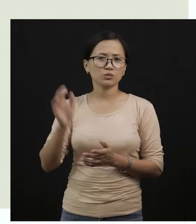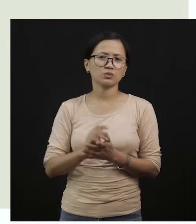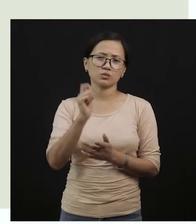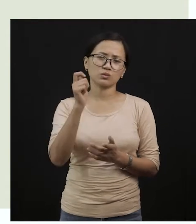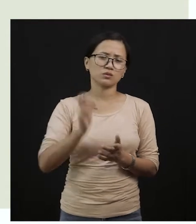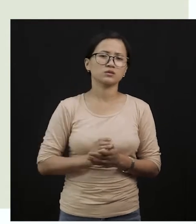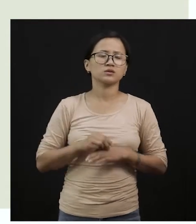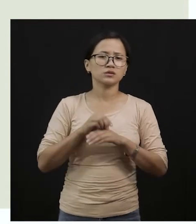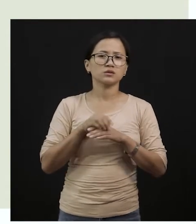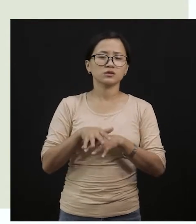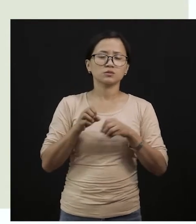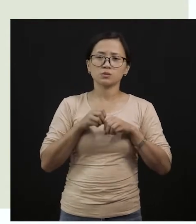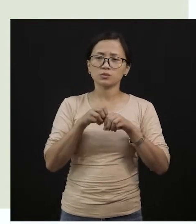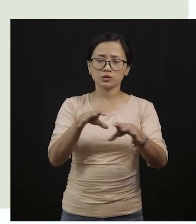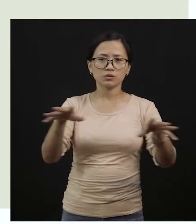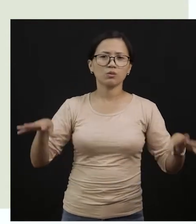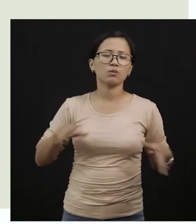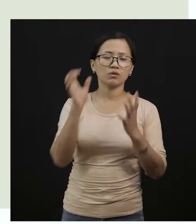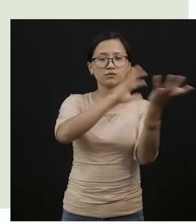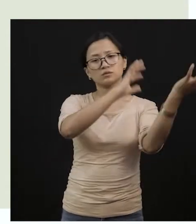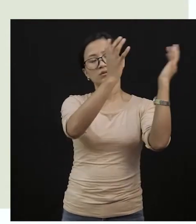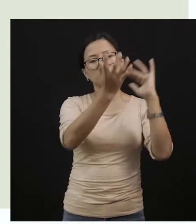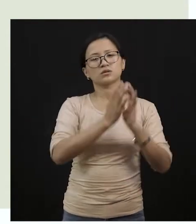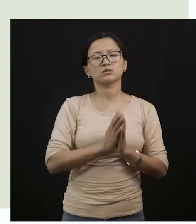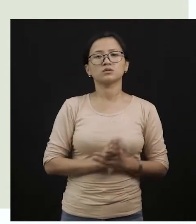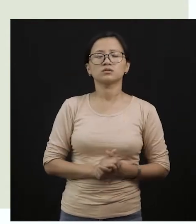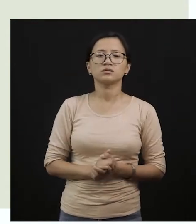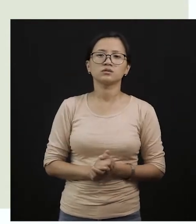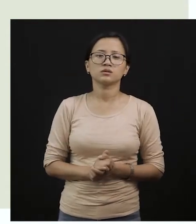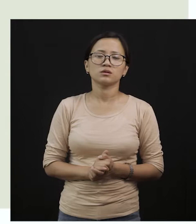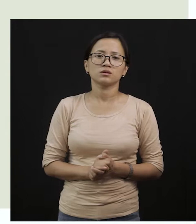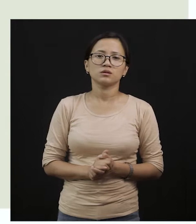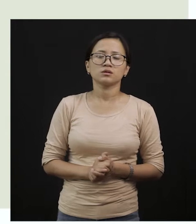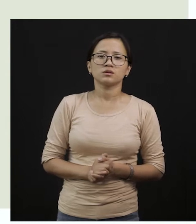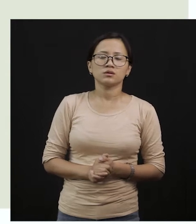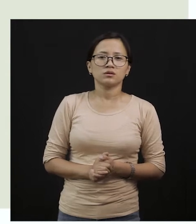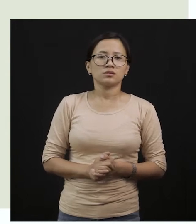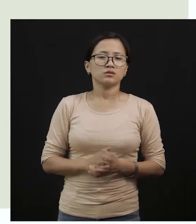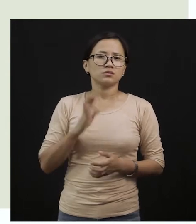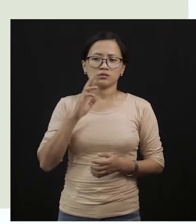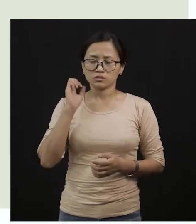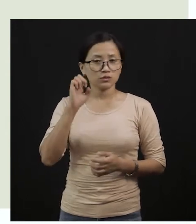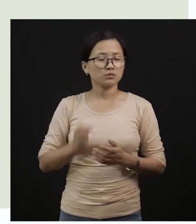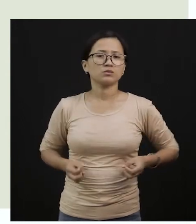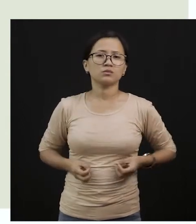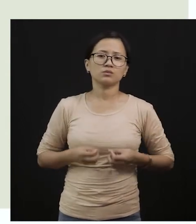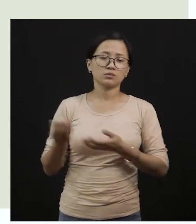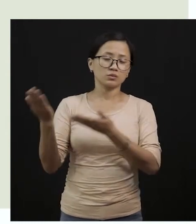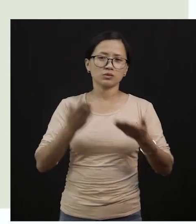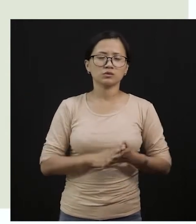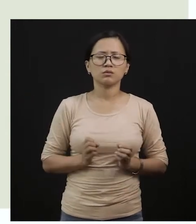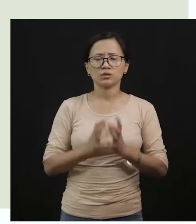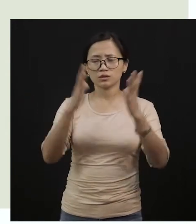the good deed that she started, the world started copying her, okay? And also she brought so many people to work with